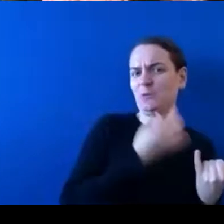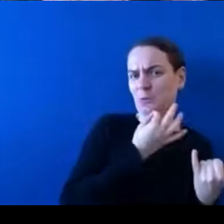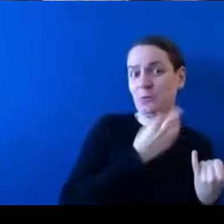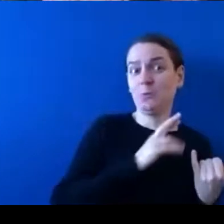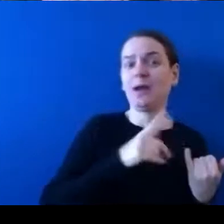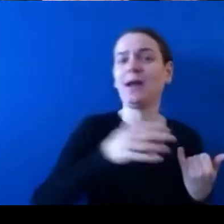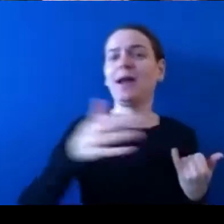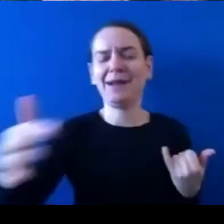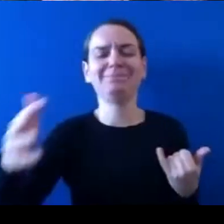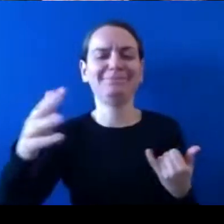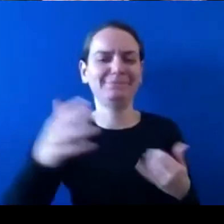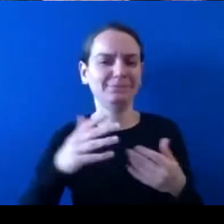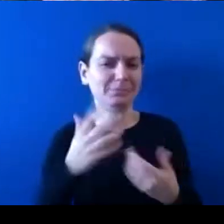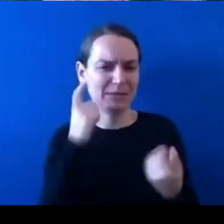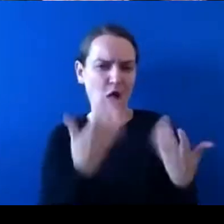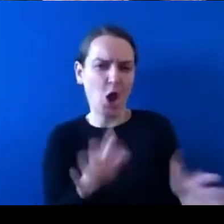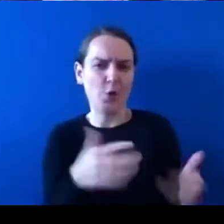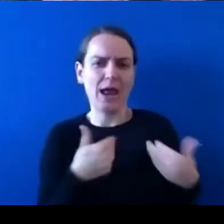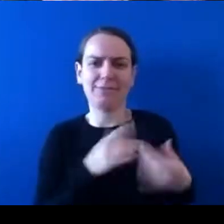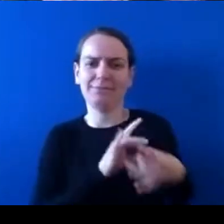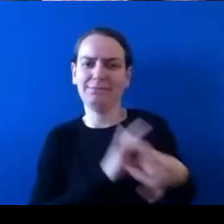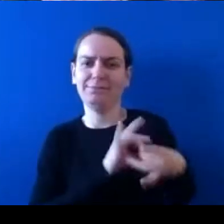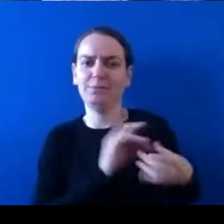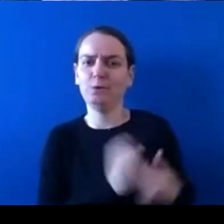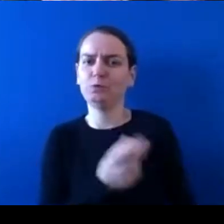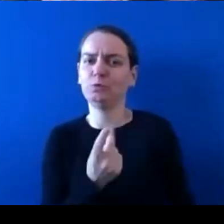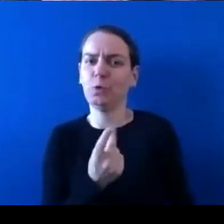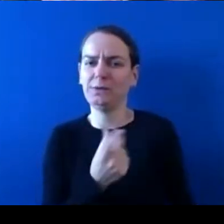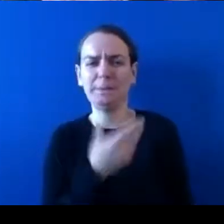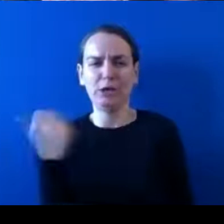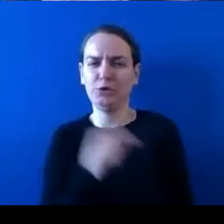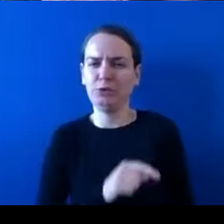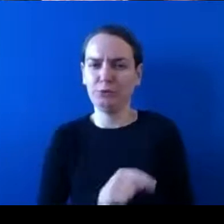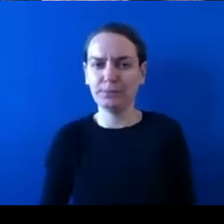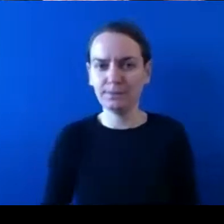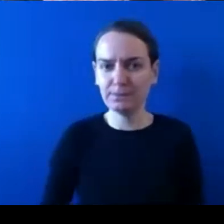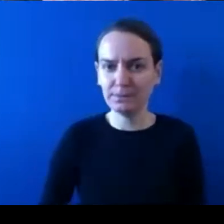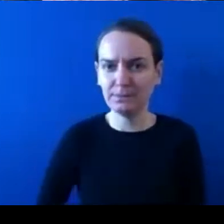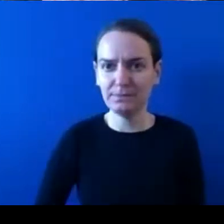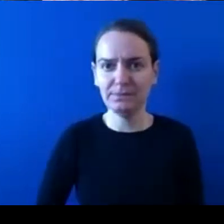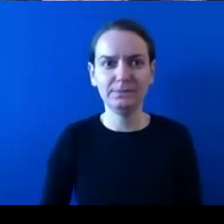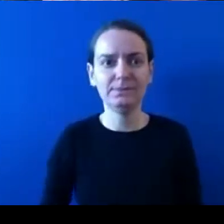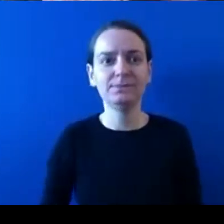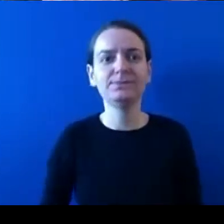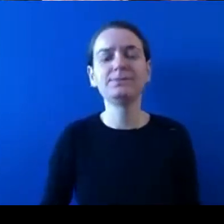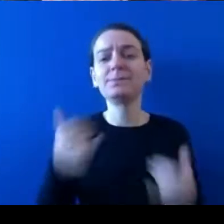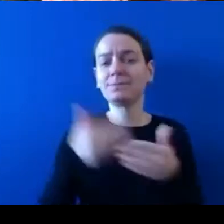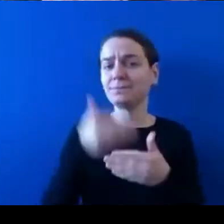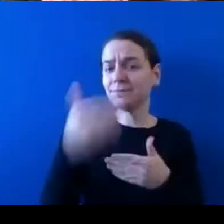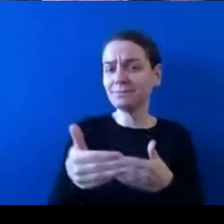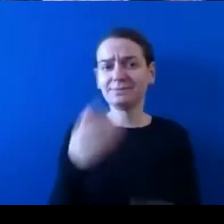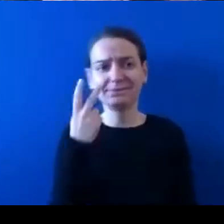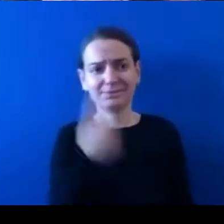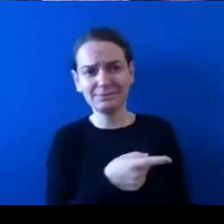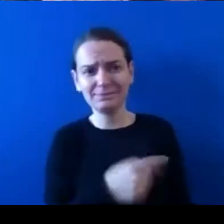First is, again, learning to ask the right questions. That's very important skill to have,